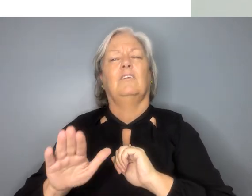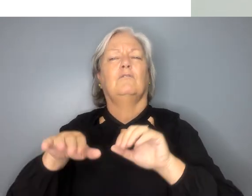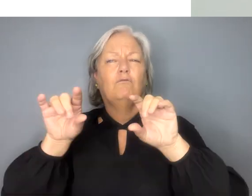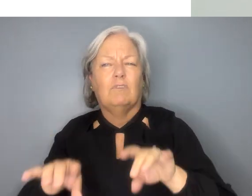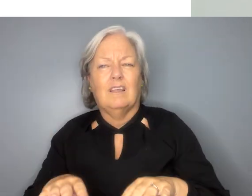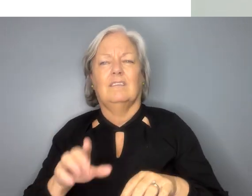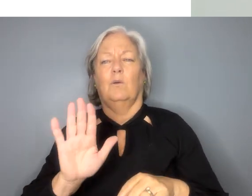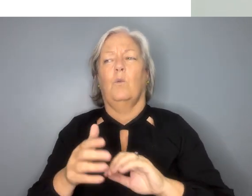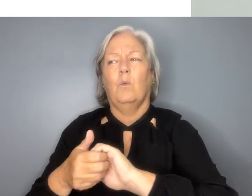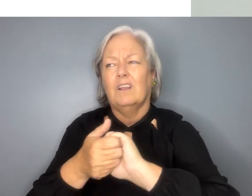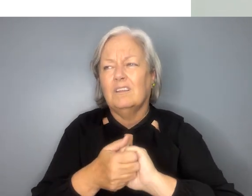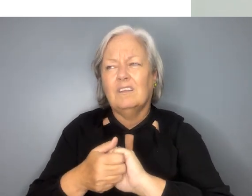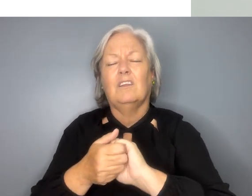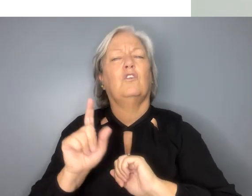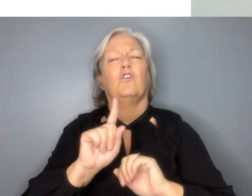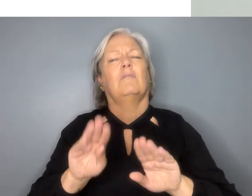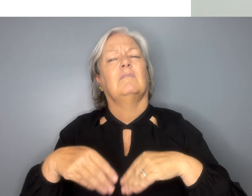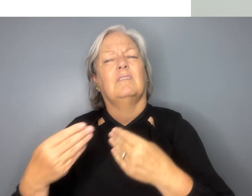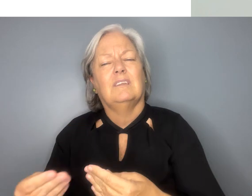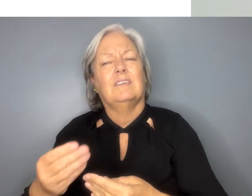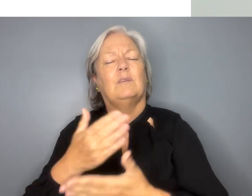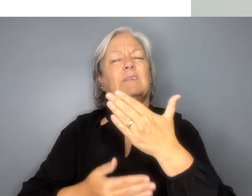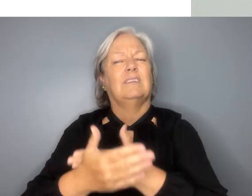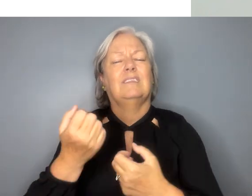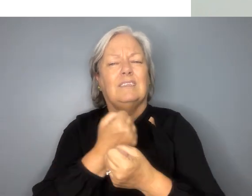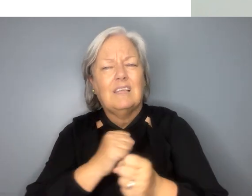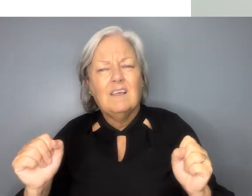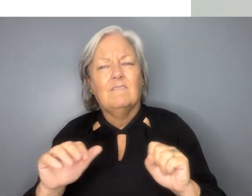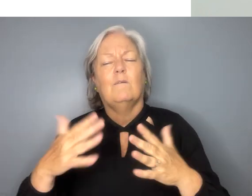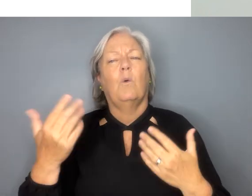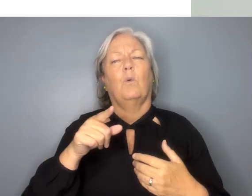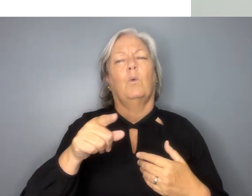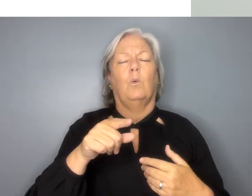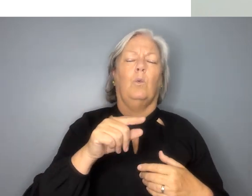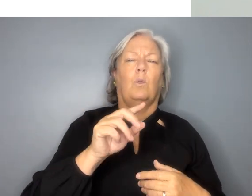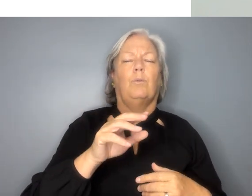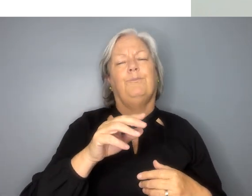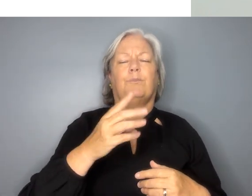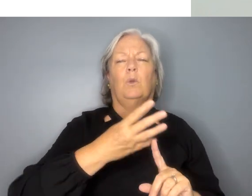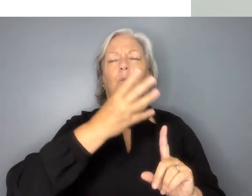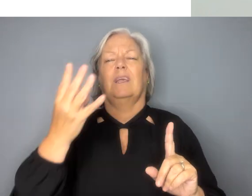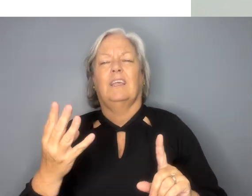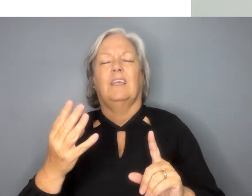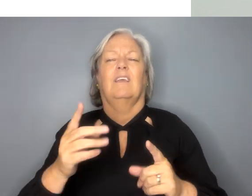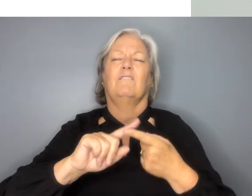existing across Australia, these organisations often do not provide disability-safe or queer-friendly services to